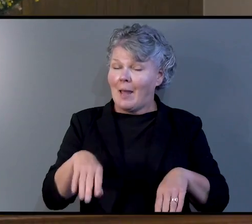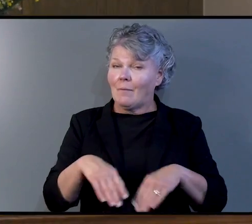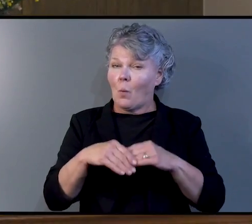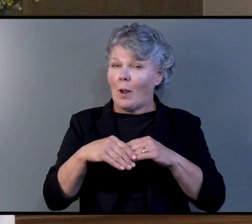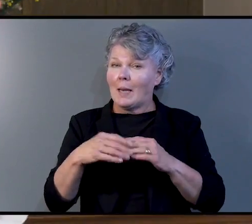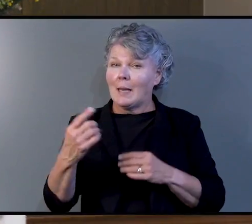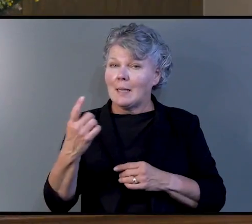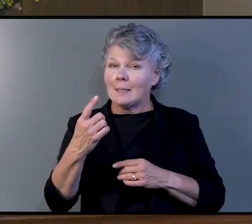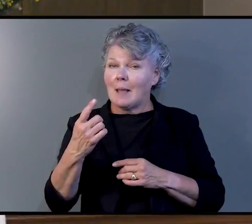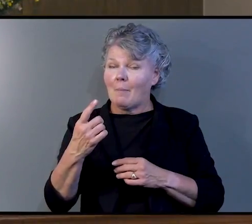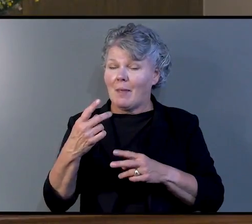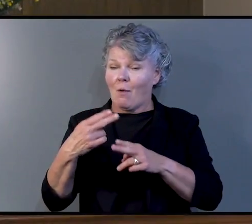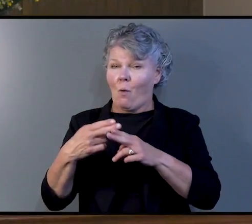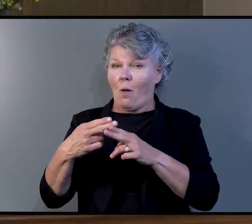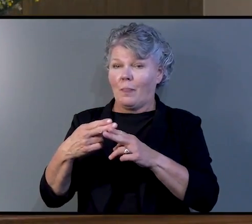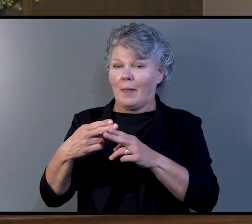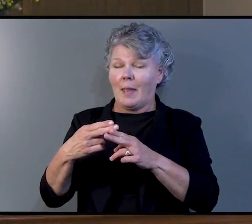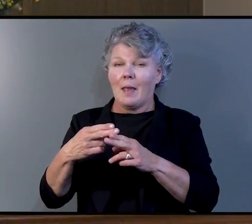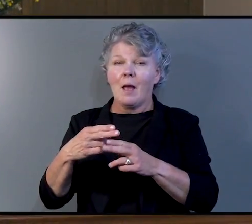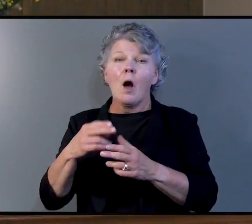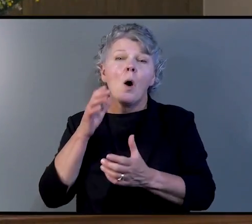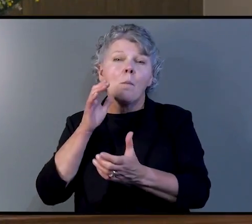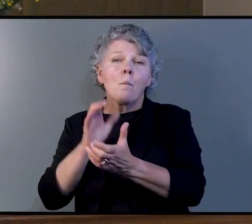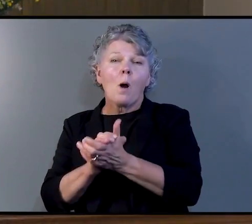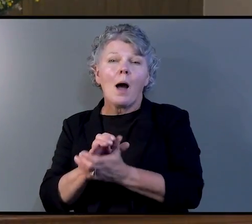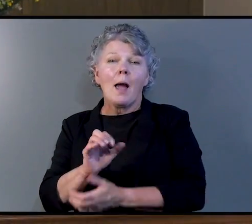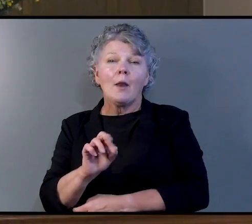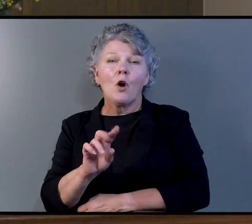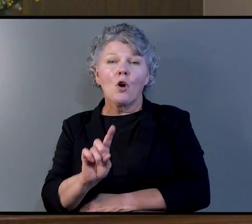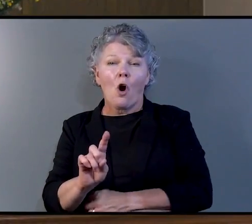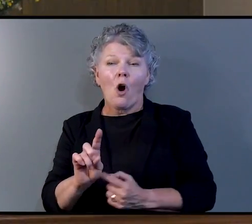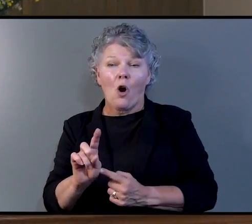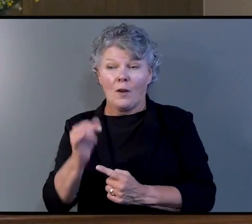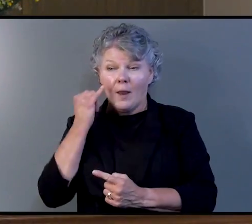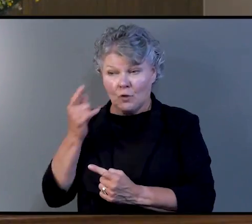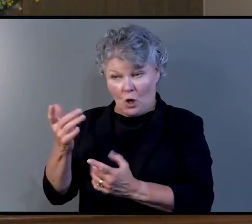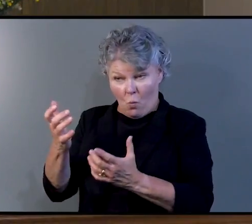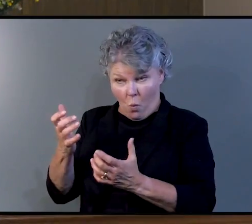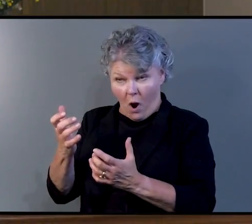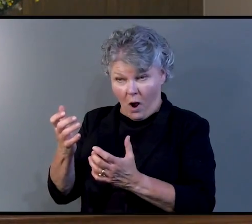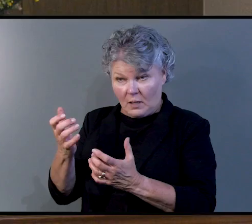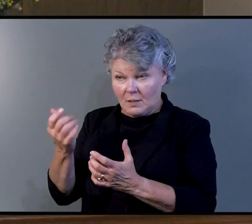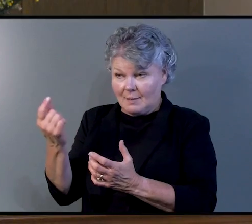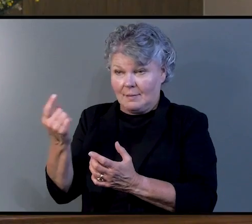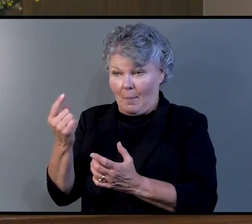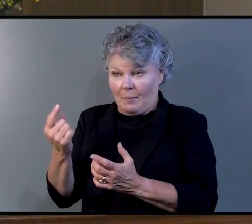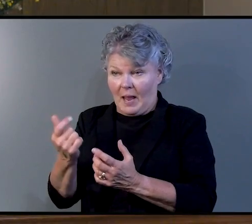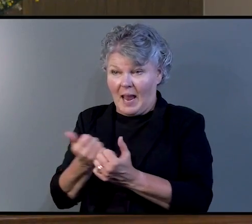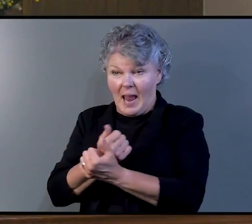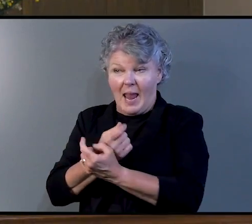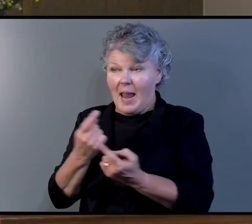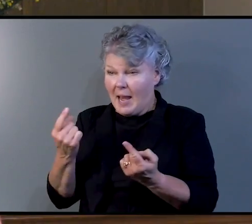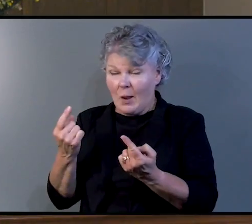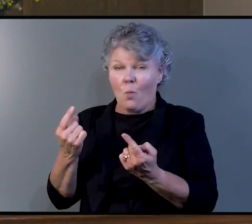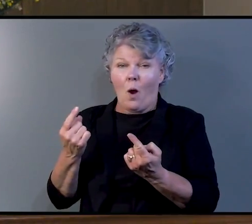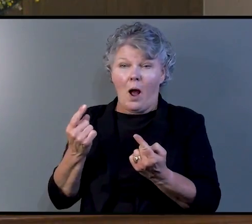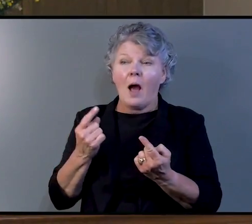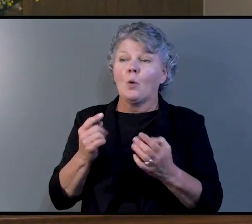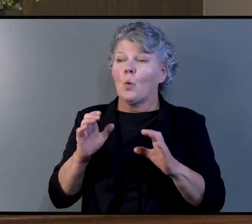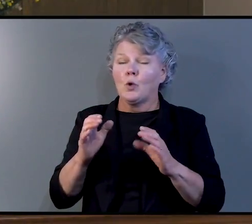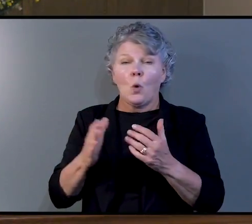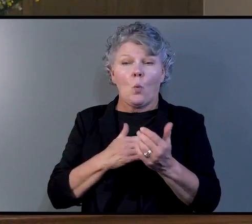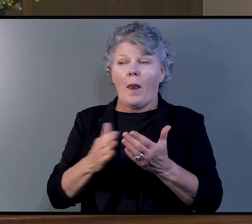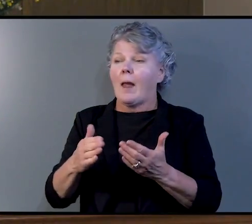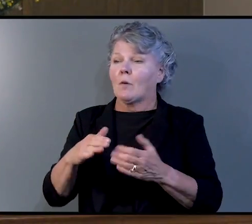something called the bride card. If the bride needs or wants something, anyone near or far will do whatever it takes